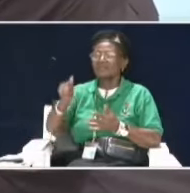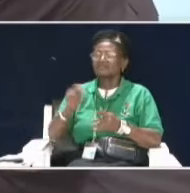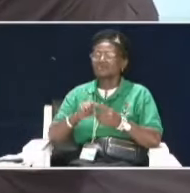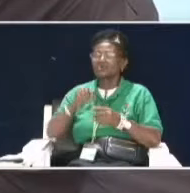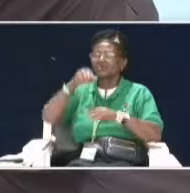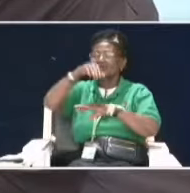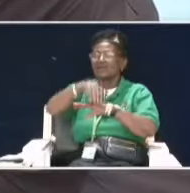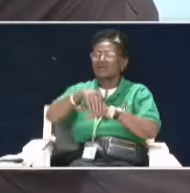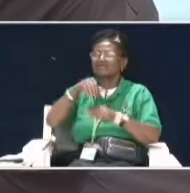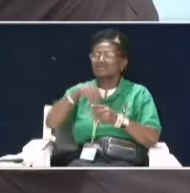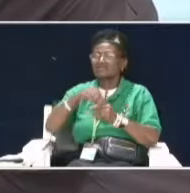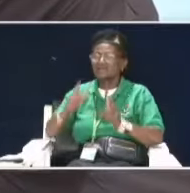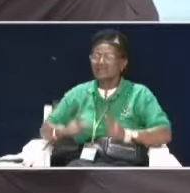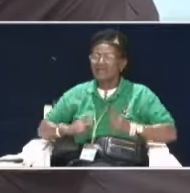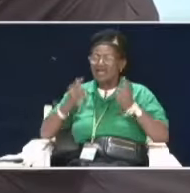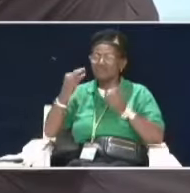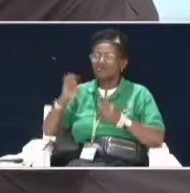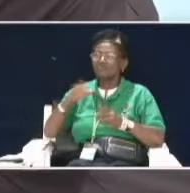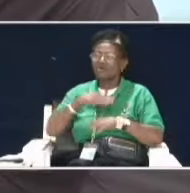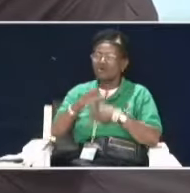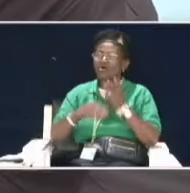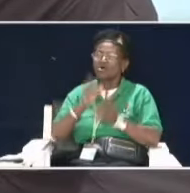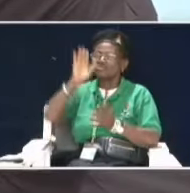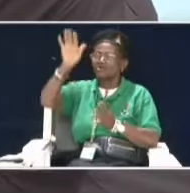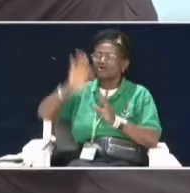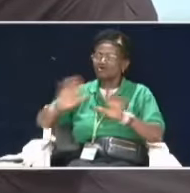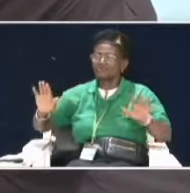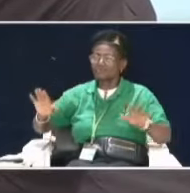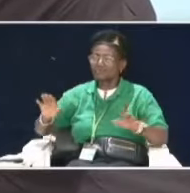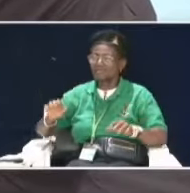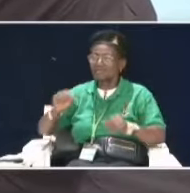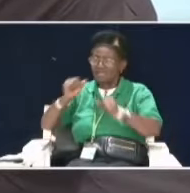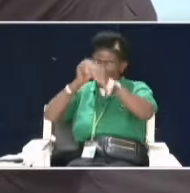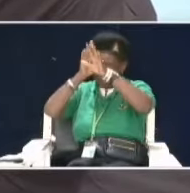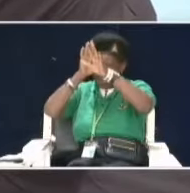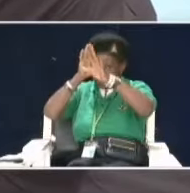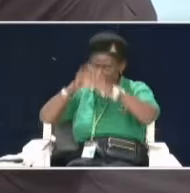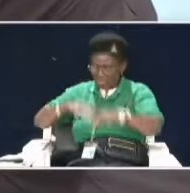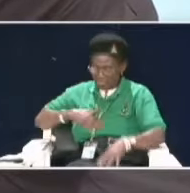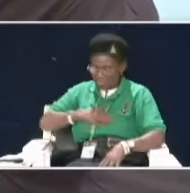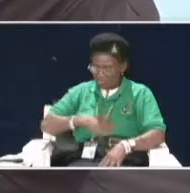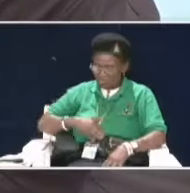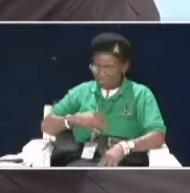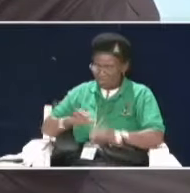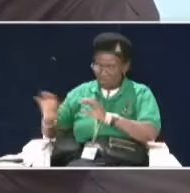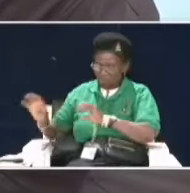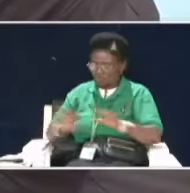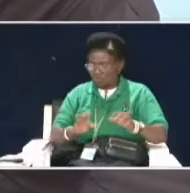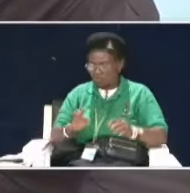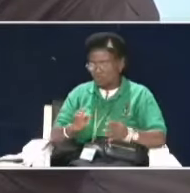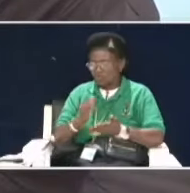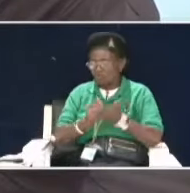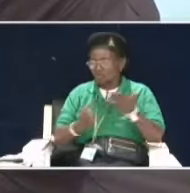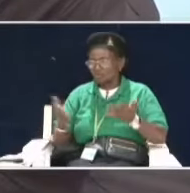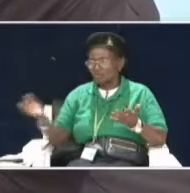Tonight, in the life of all your children, Father, please do something special.